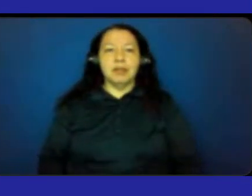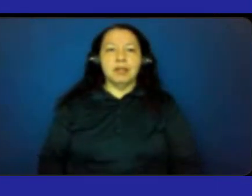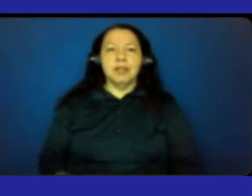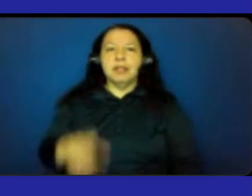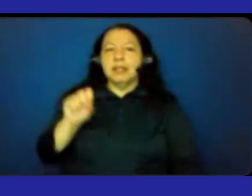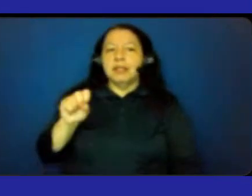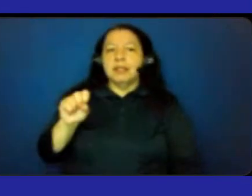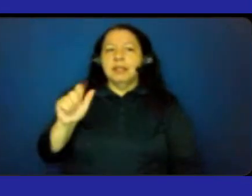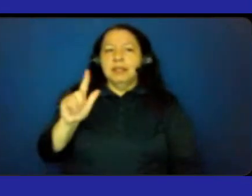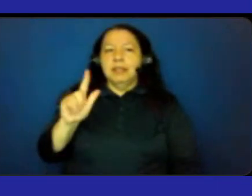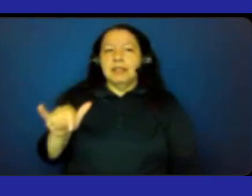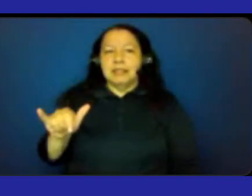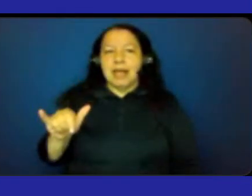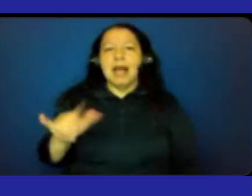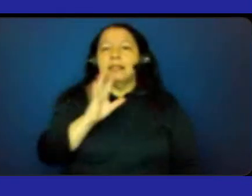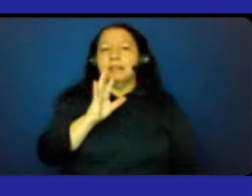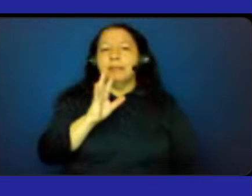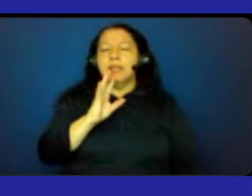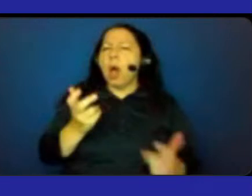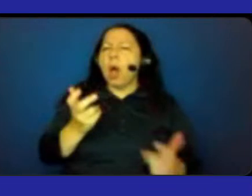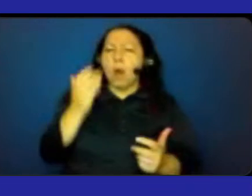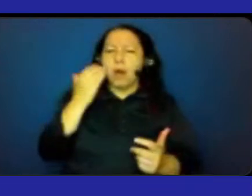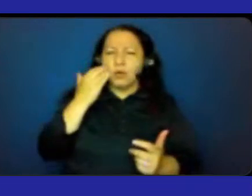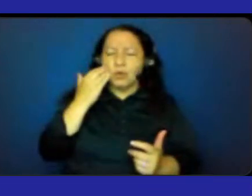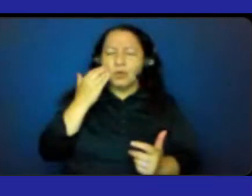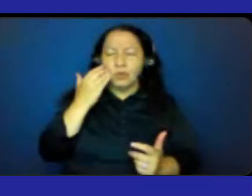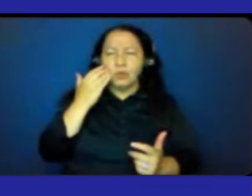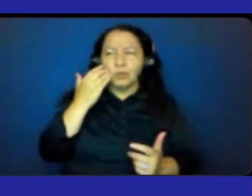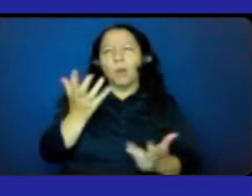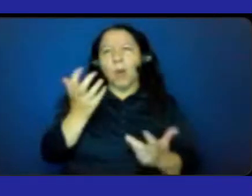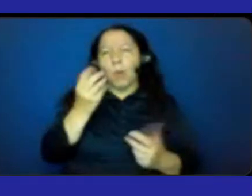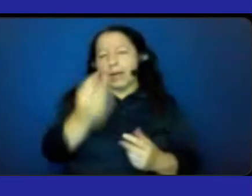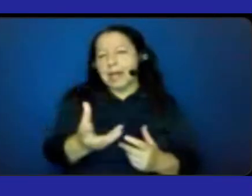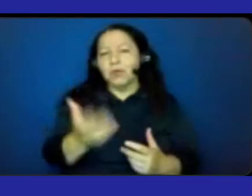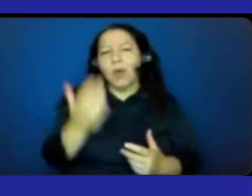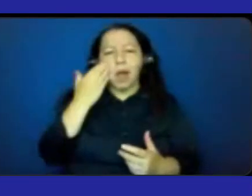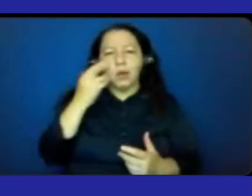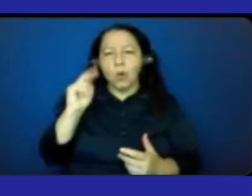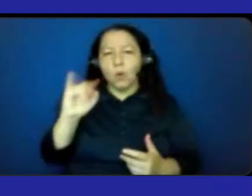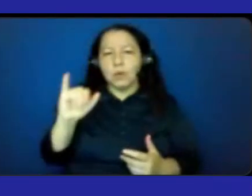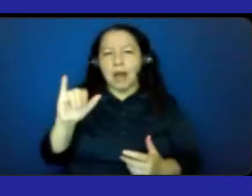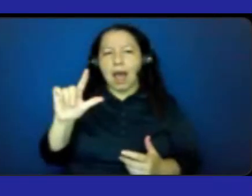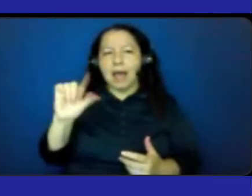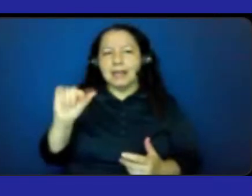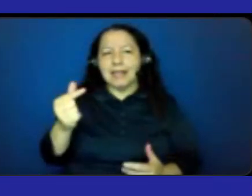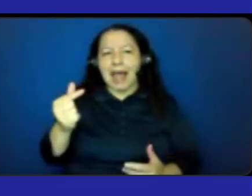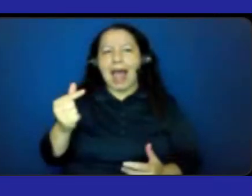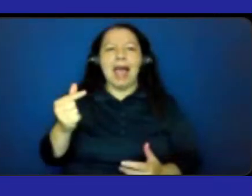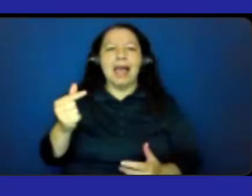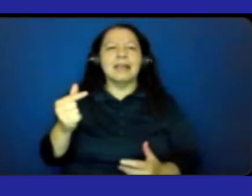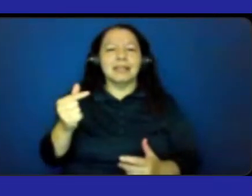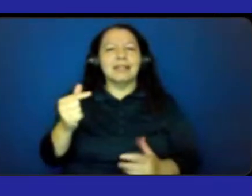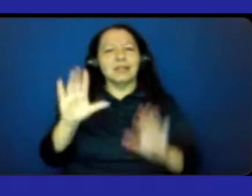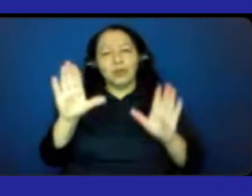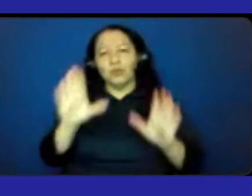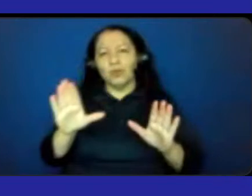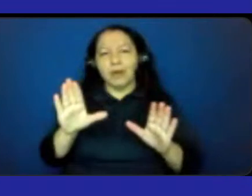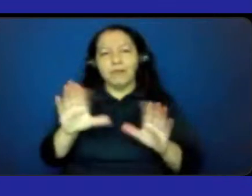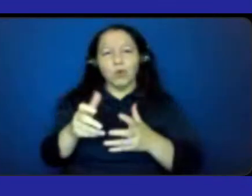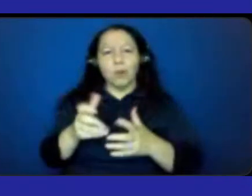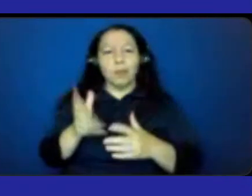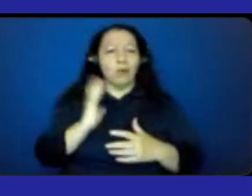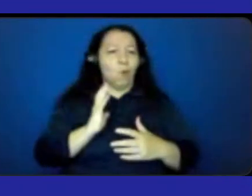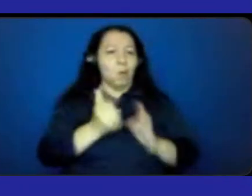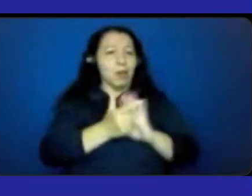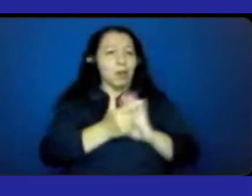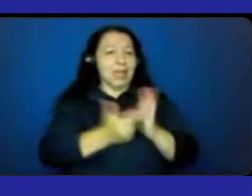I just wanted to say I know Nilag, they're a terrific group. As a former legal services attorney, I did a lot